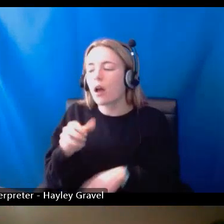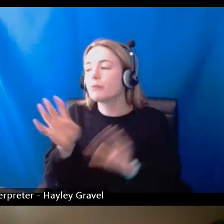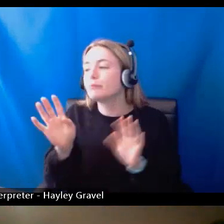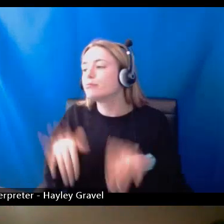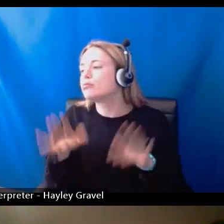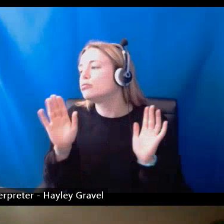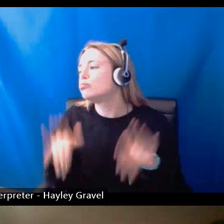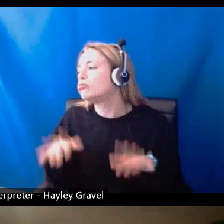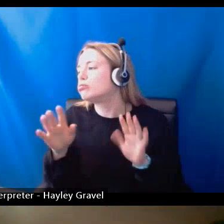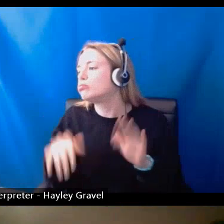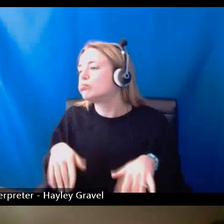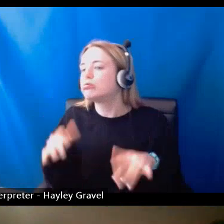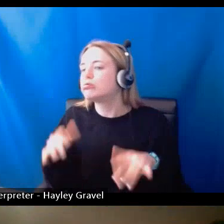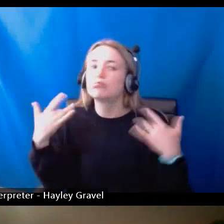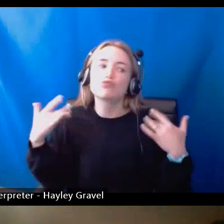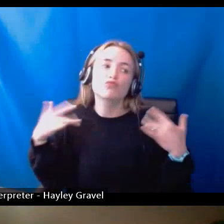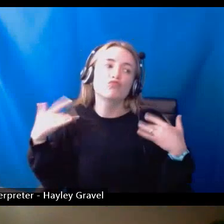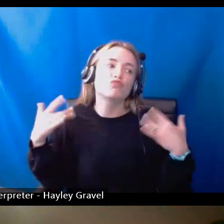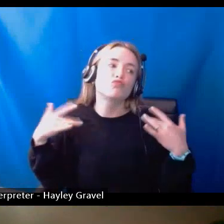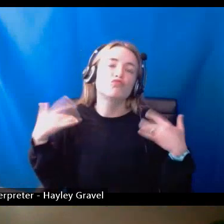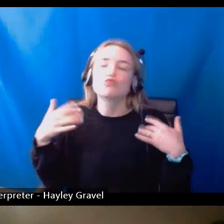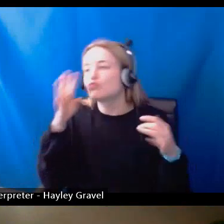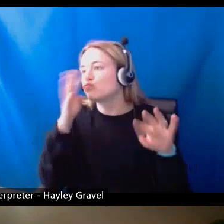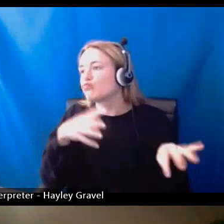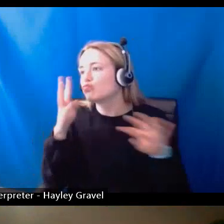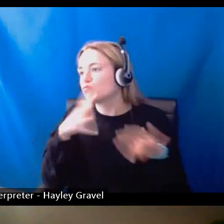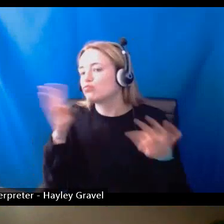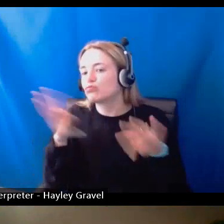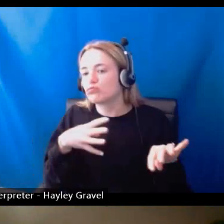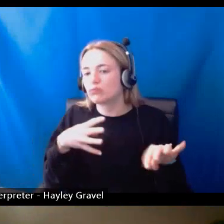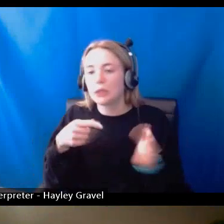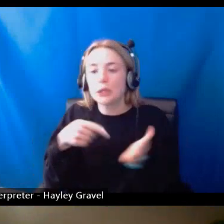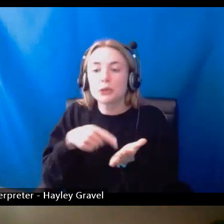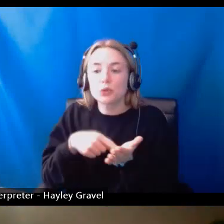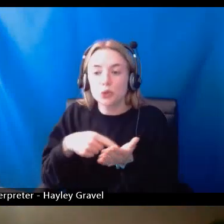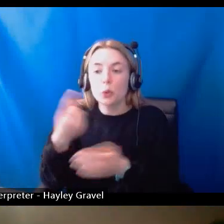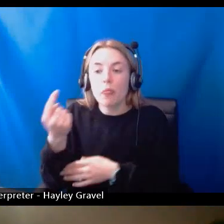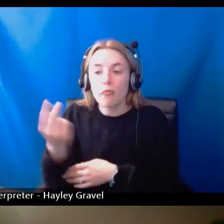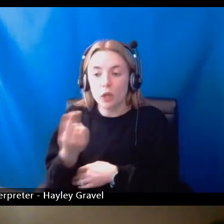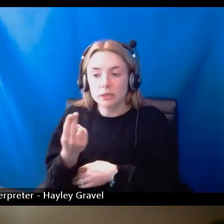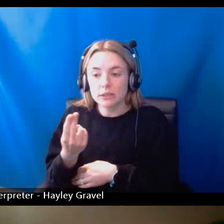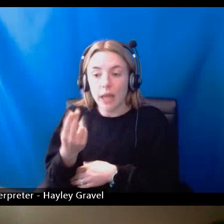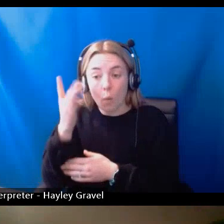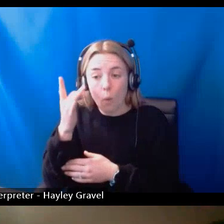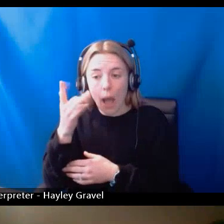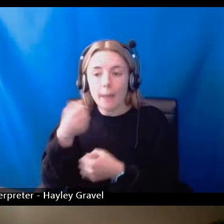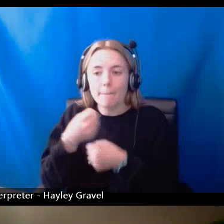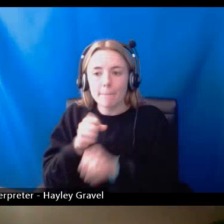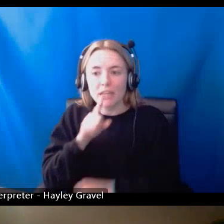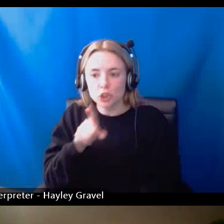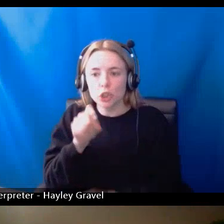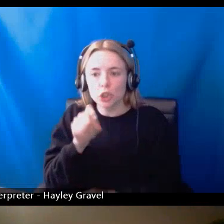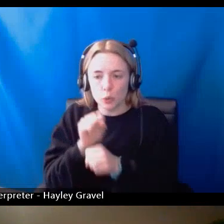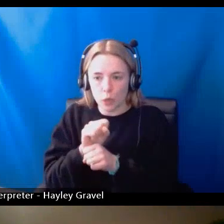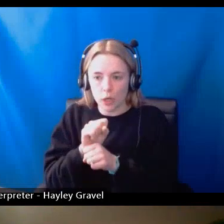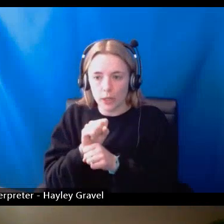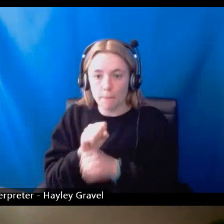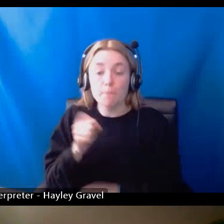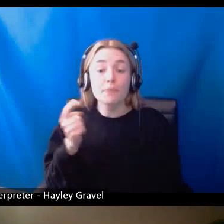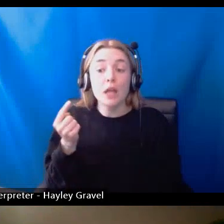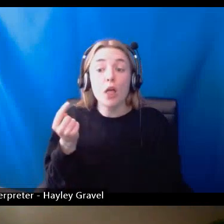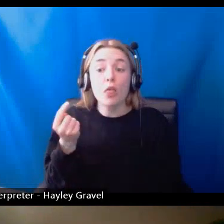and on. So Thursday, we're gonna talk about our lit reviews together. So you're gonna unmute and